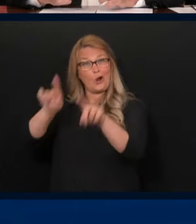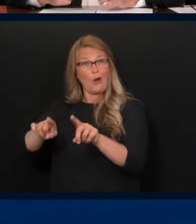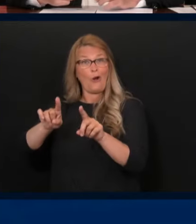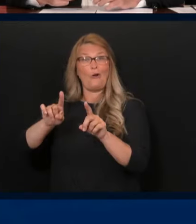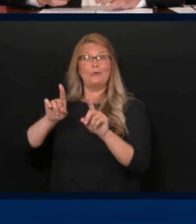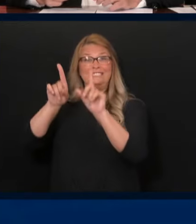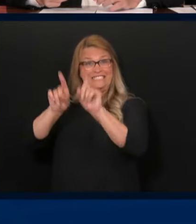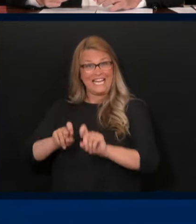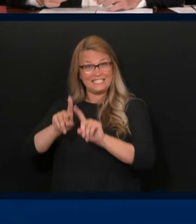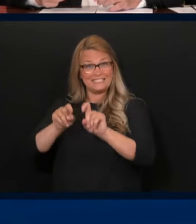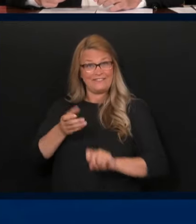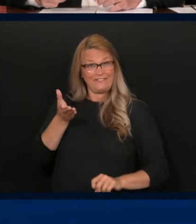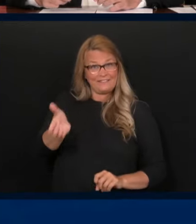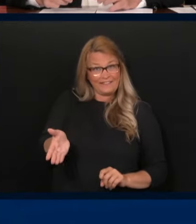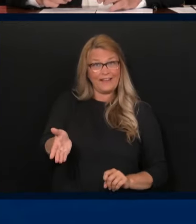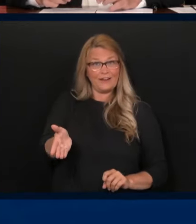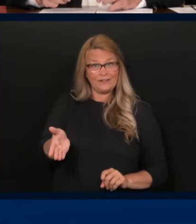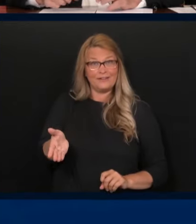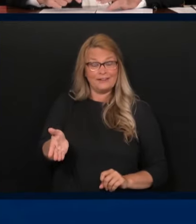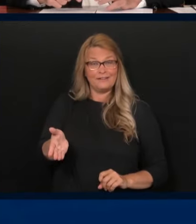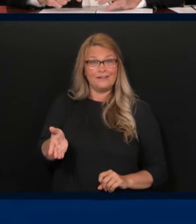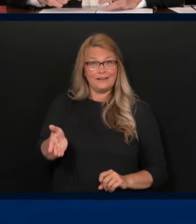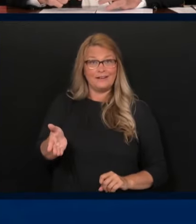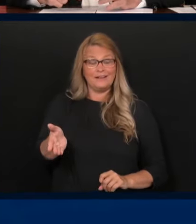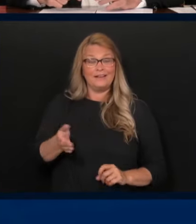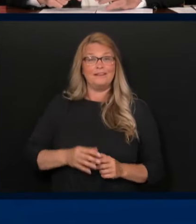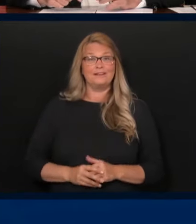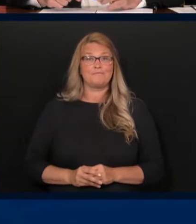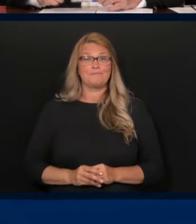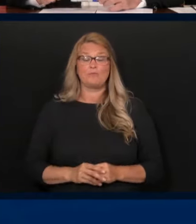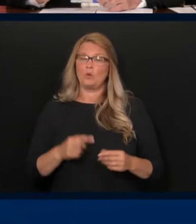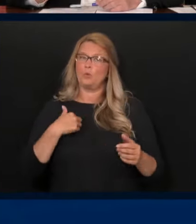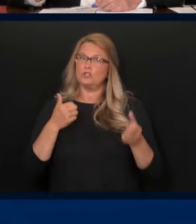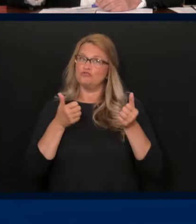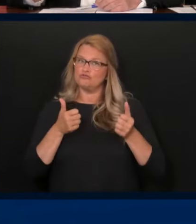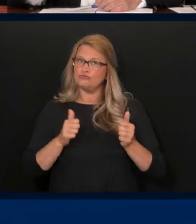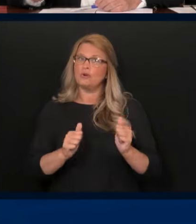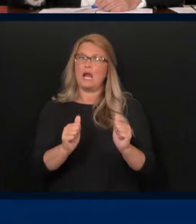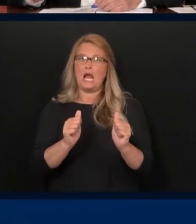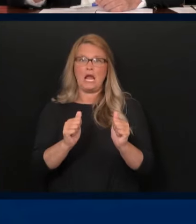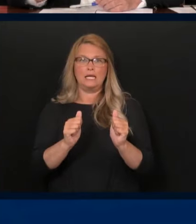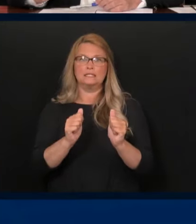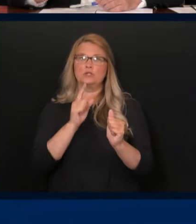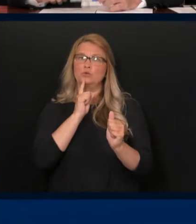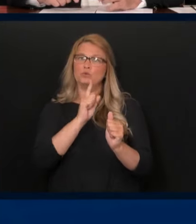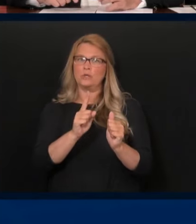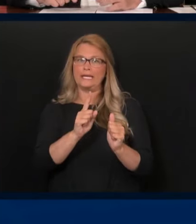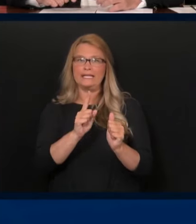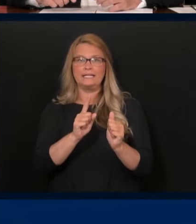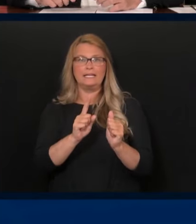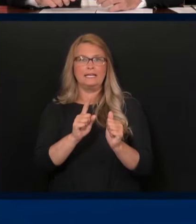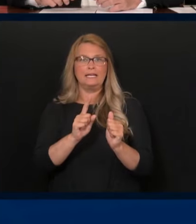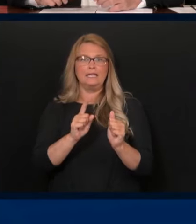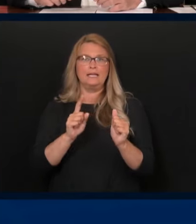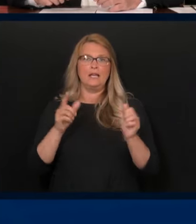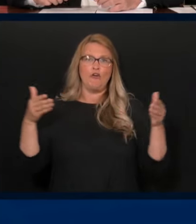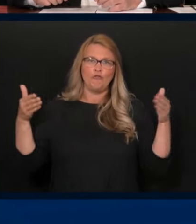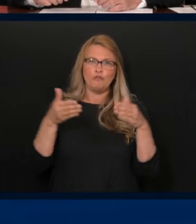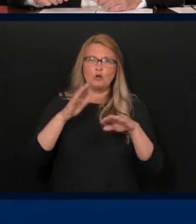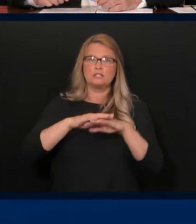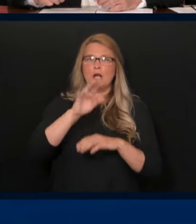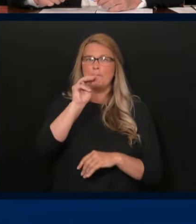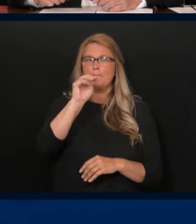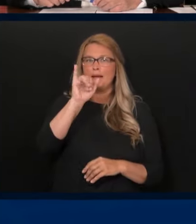and get tested. Especially we're trying to drill down and look at our minority communities